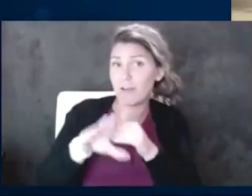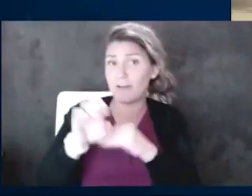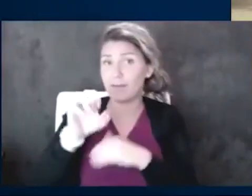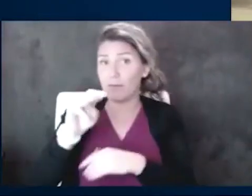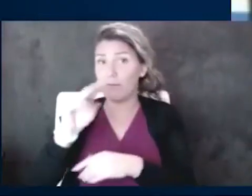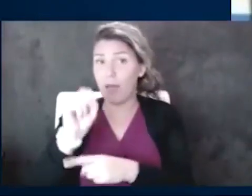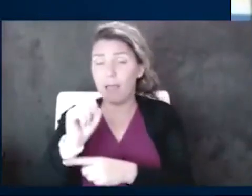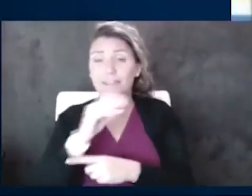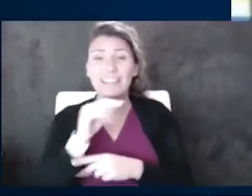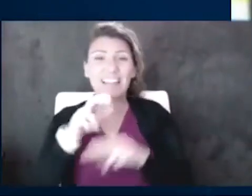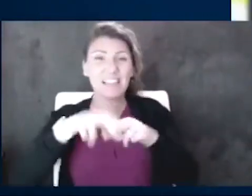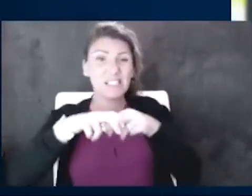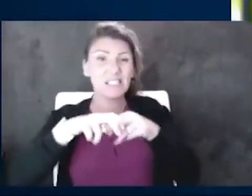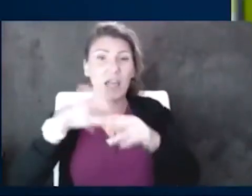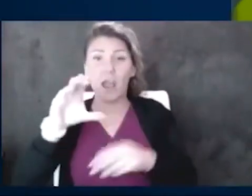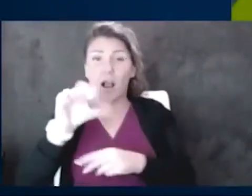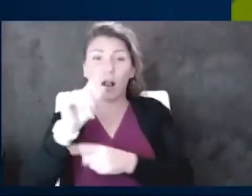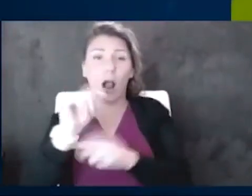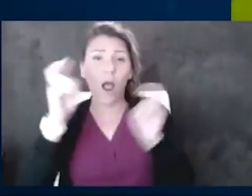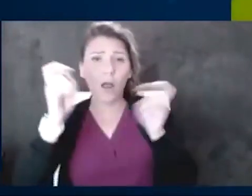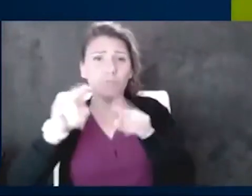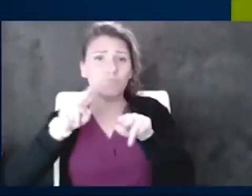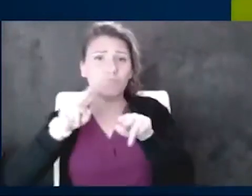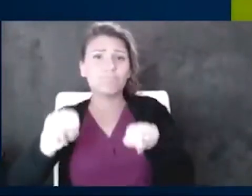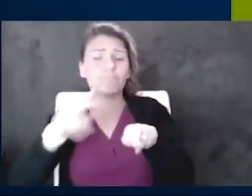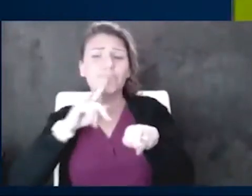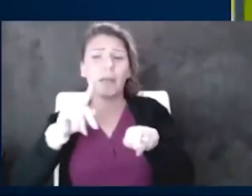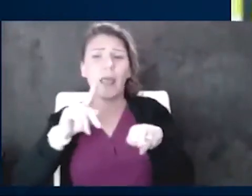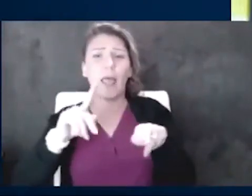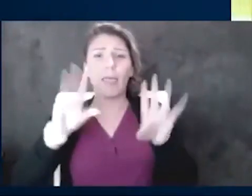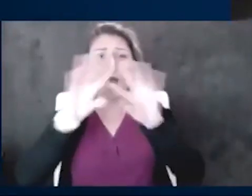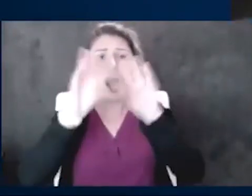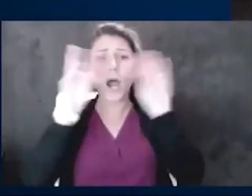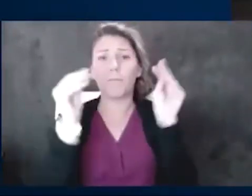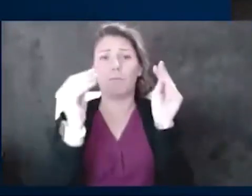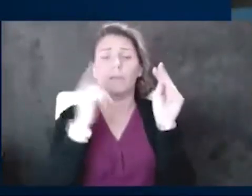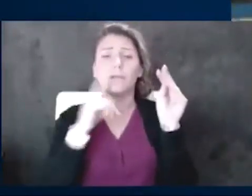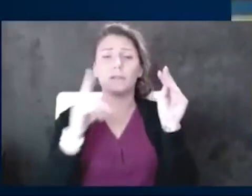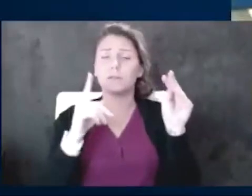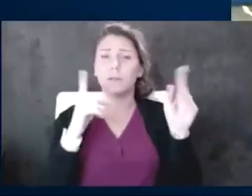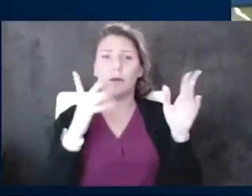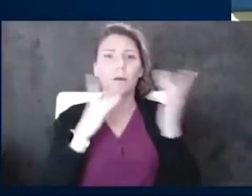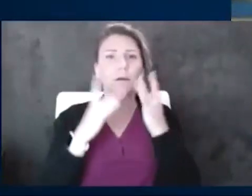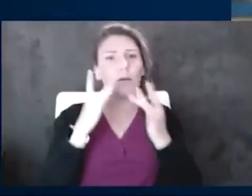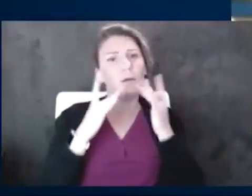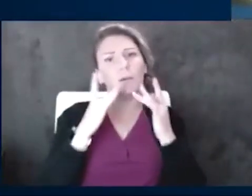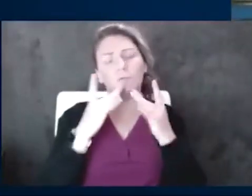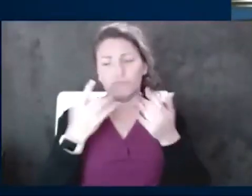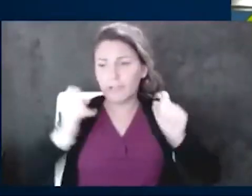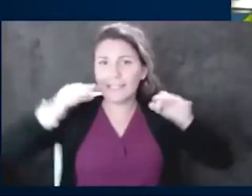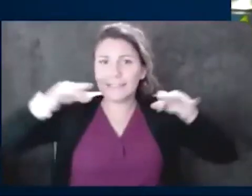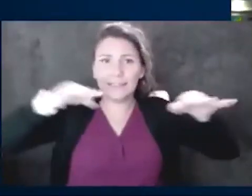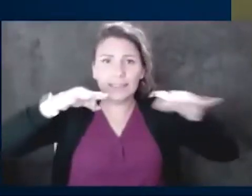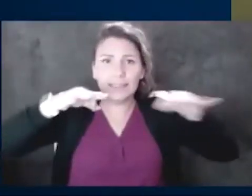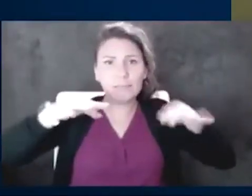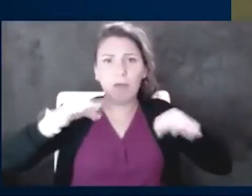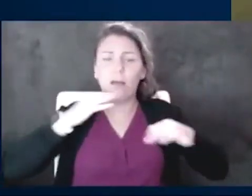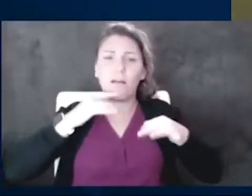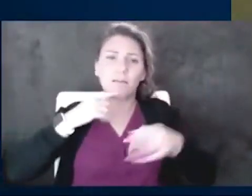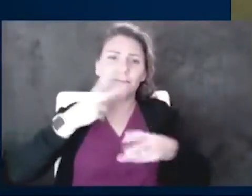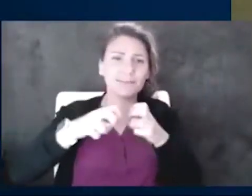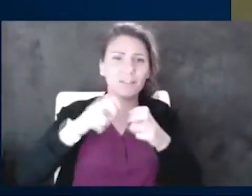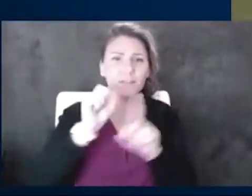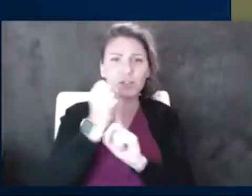find a bed. So the ambulance crew is put in a continual conundrum of trying to explain to the patient, we understand you broke your